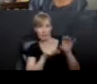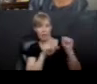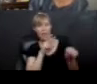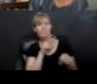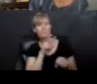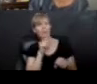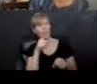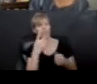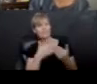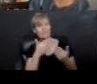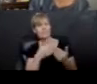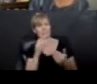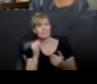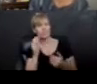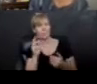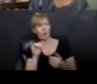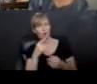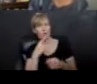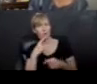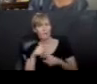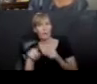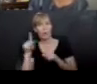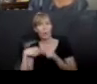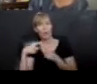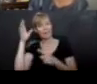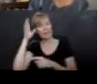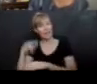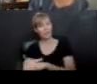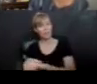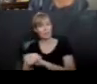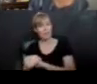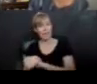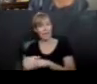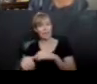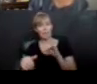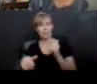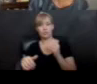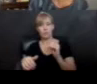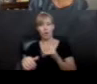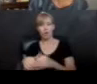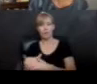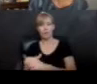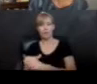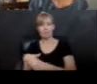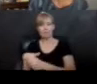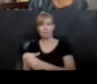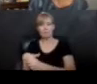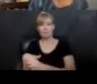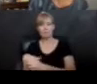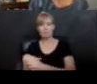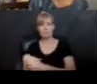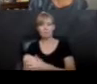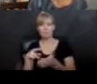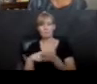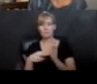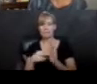said. But when dad squeezed his hand, Jabari squeezed back. How do you think Jabari